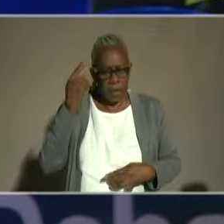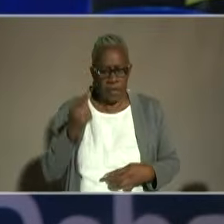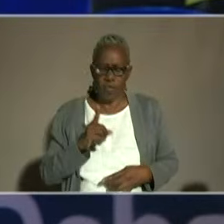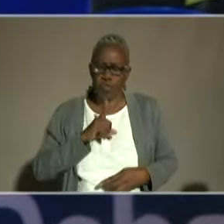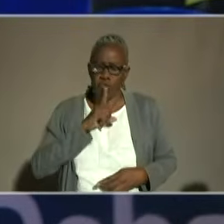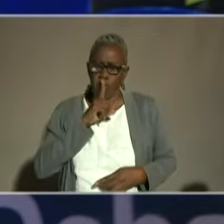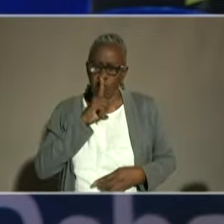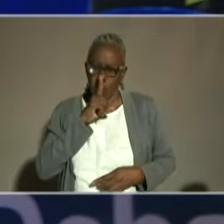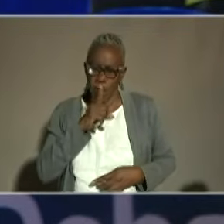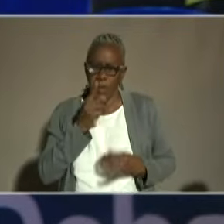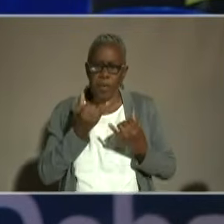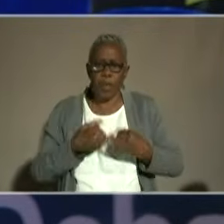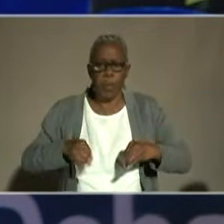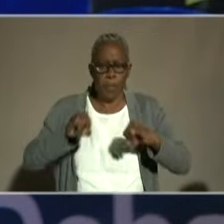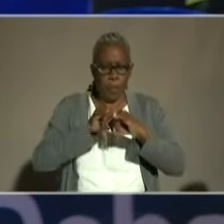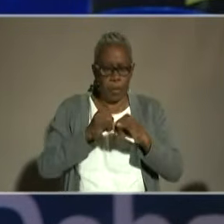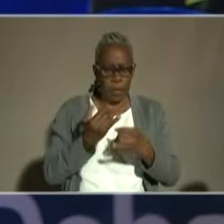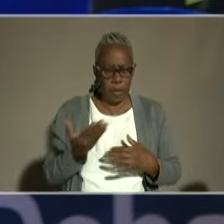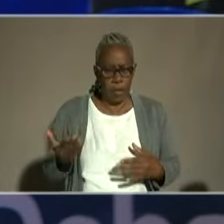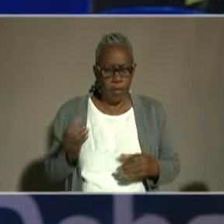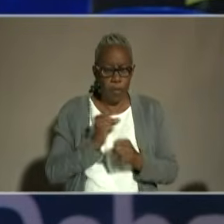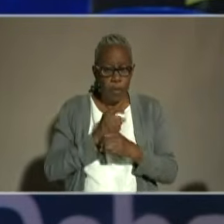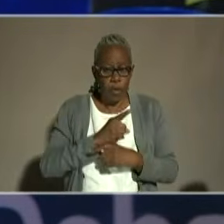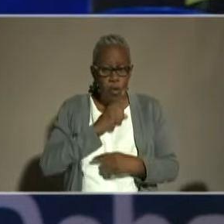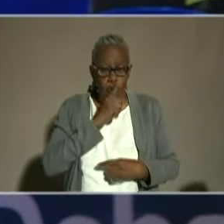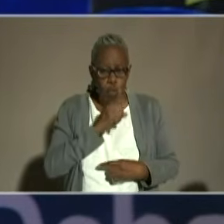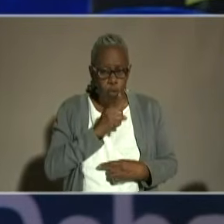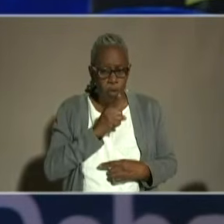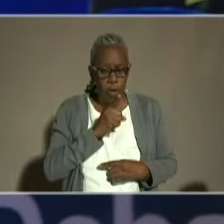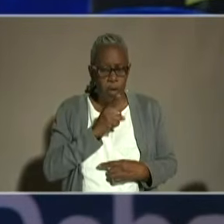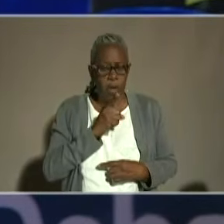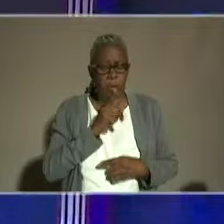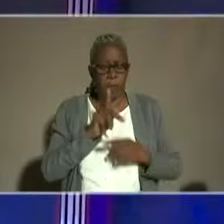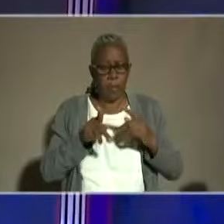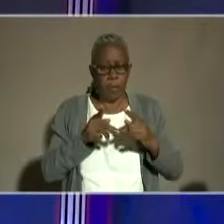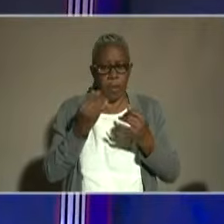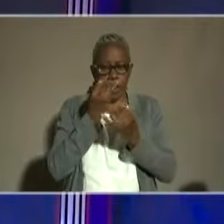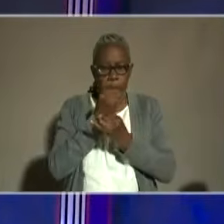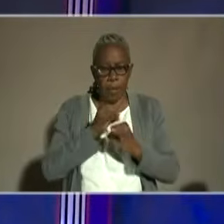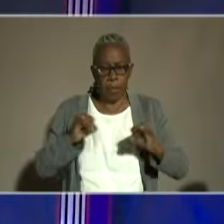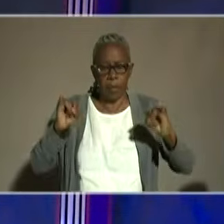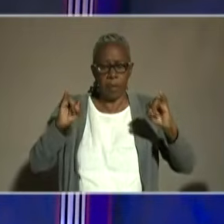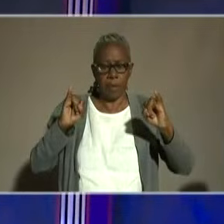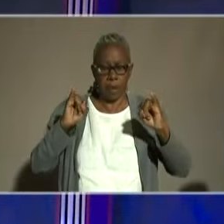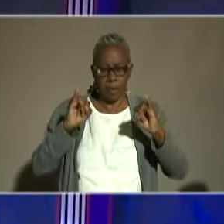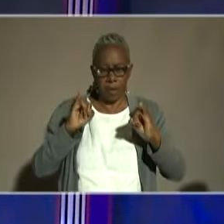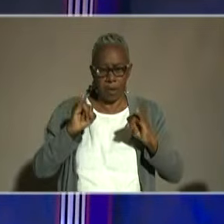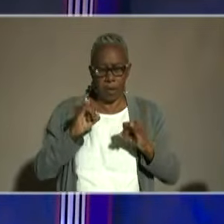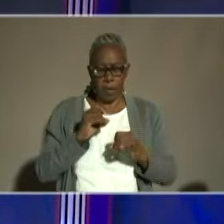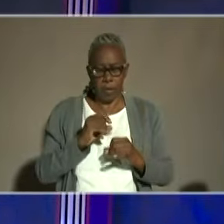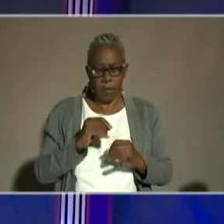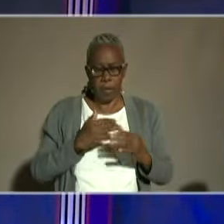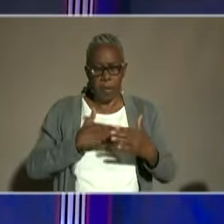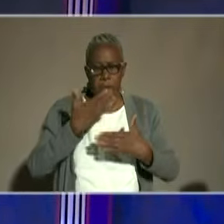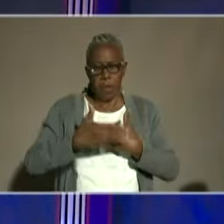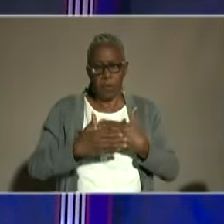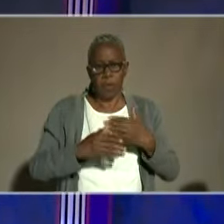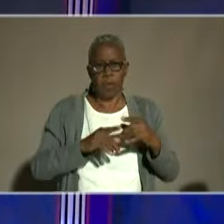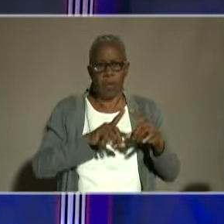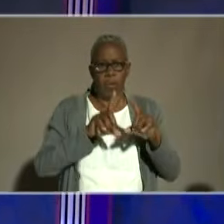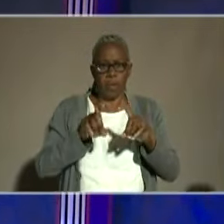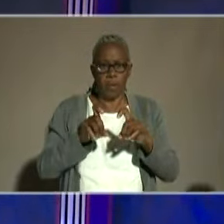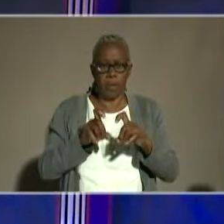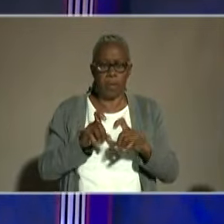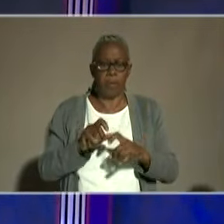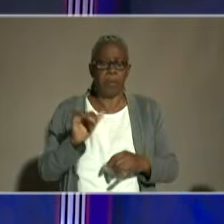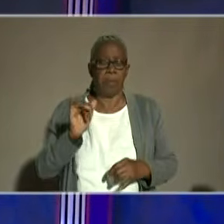the critical thing, to ensure that our persons with disability are independently earning income. Our next question still goes to Dr.